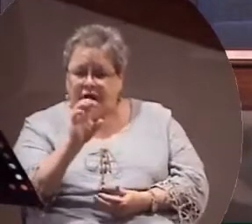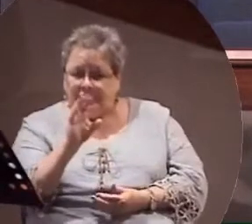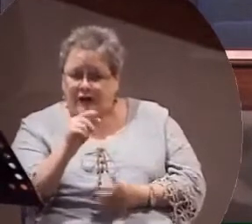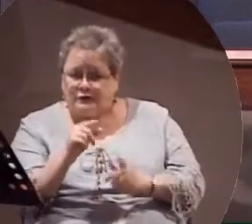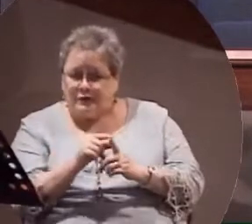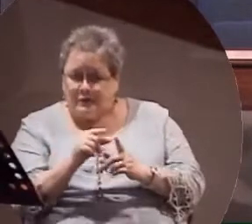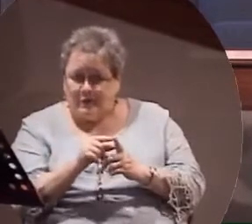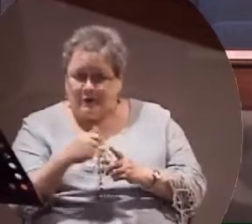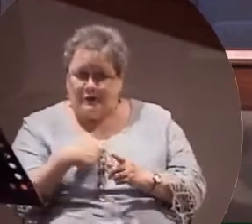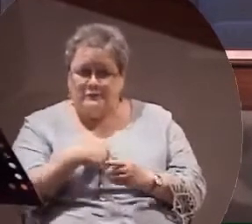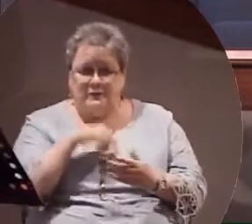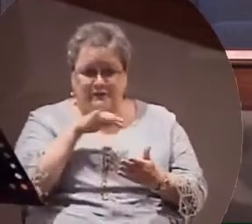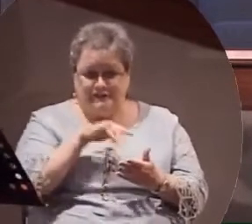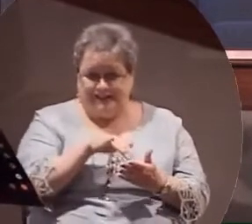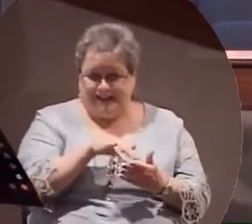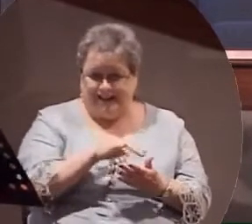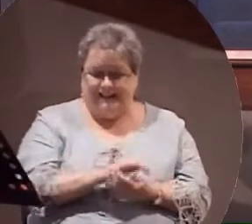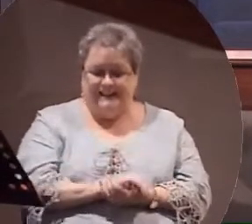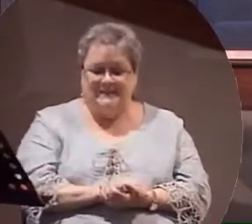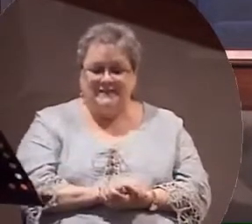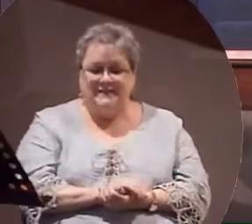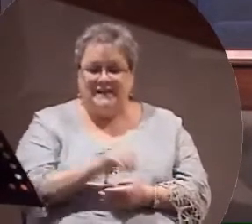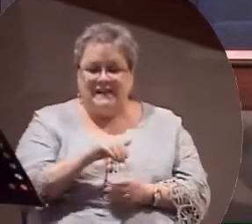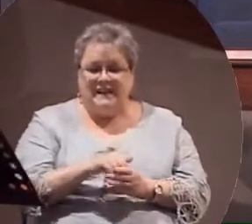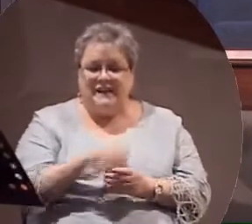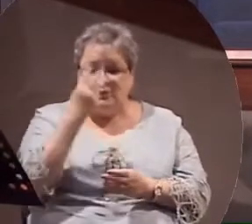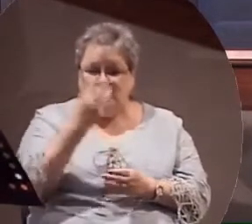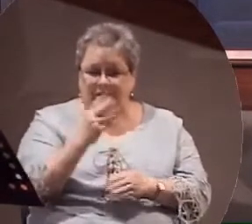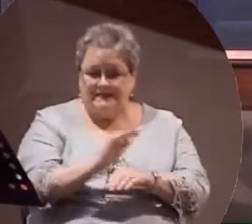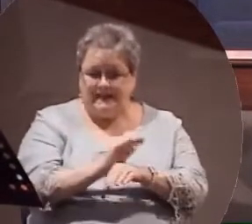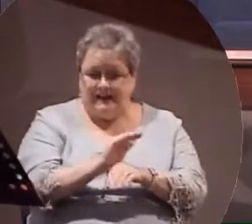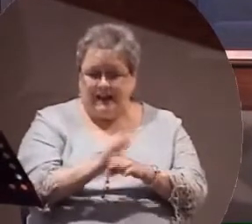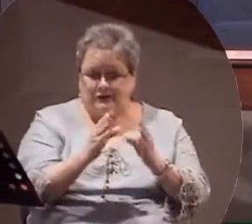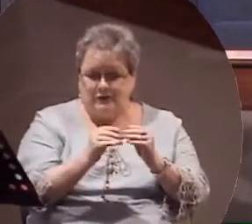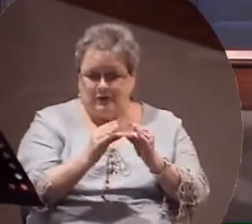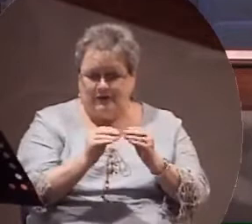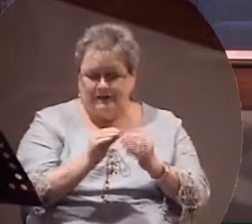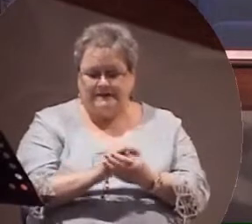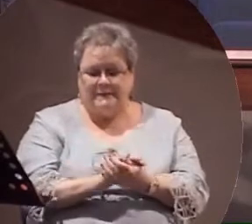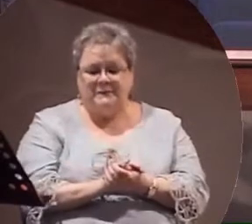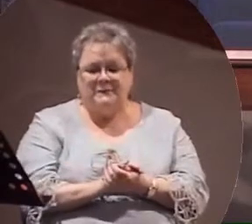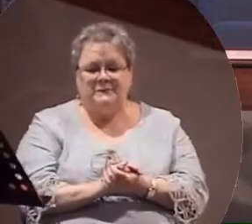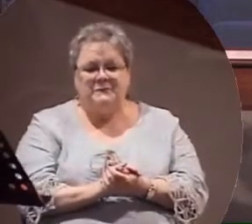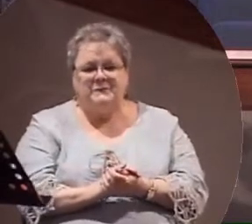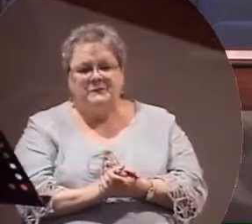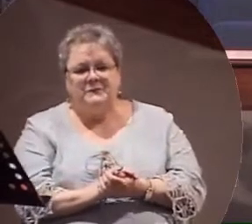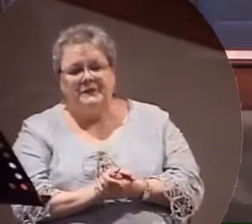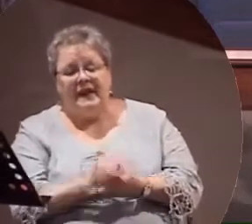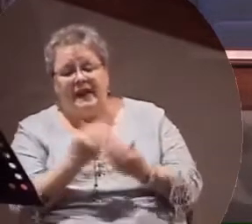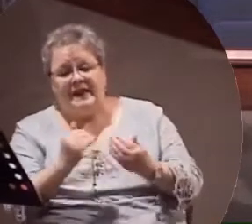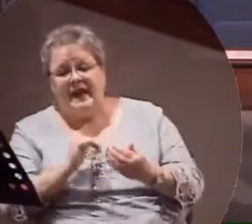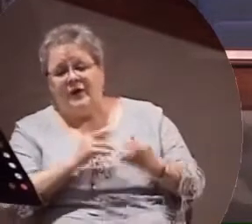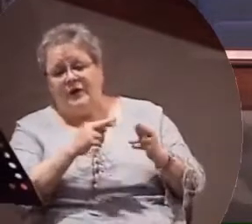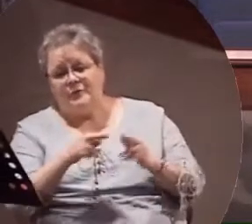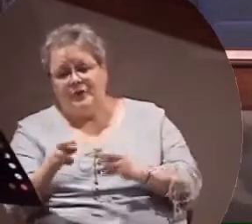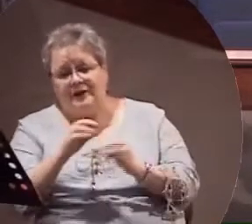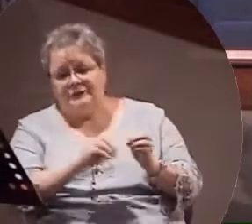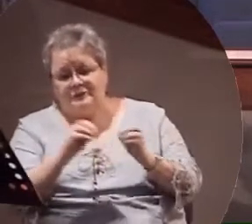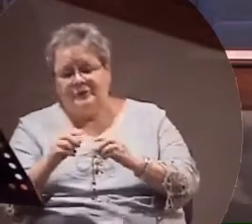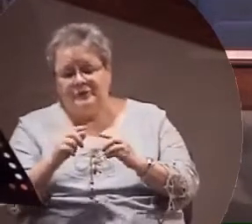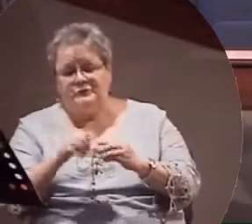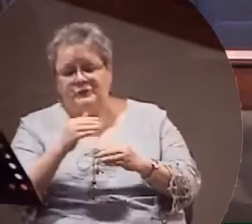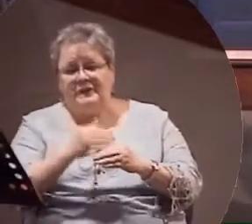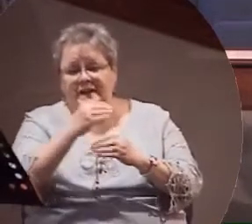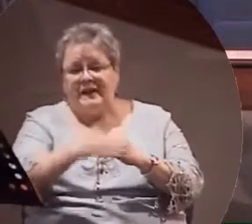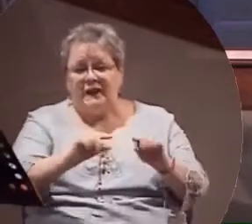over recently in these Wednesday evening services. Well, I'm now ready to move on to the next series